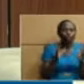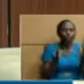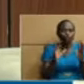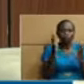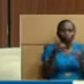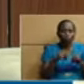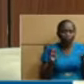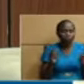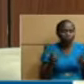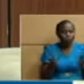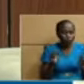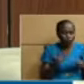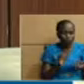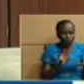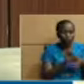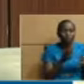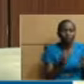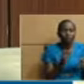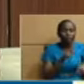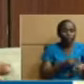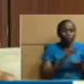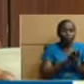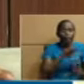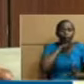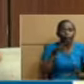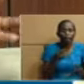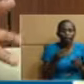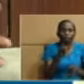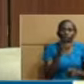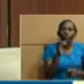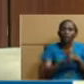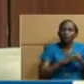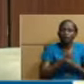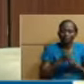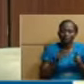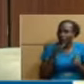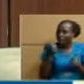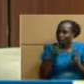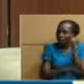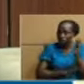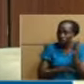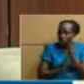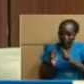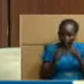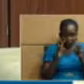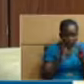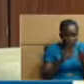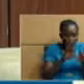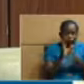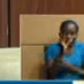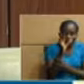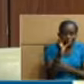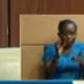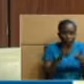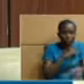easily monetize your trees until when they mature, which is 20 years? But in other countries, the moment they come and see your trees, this is a